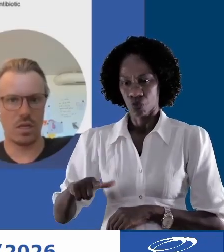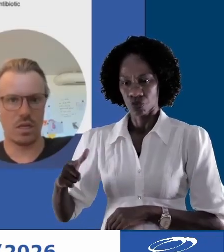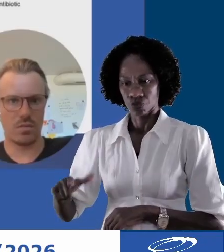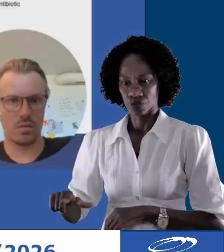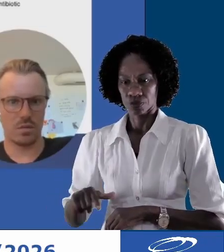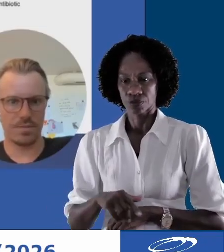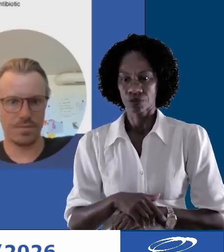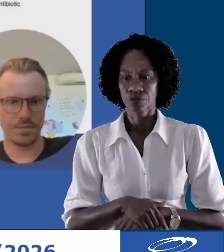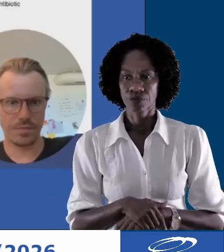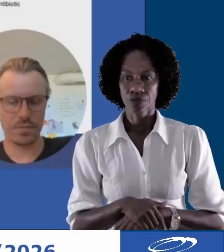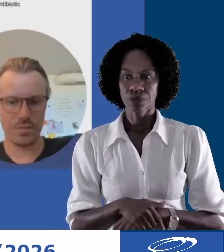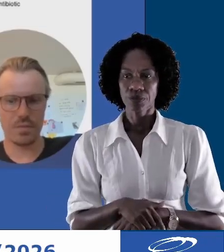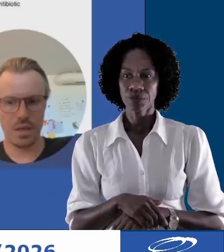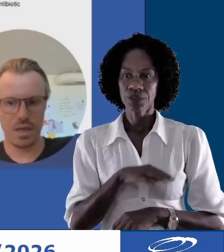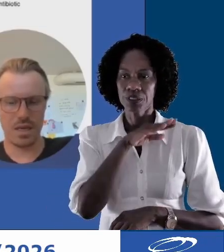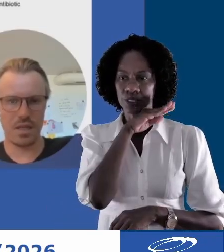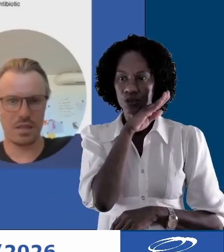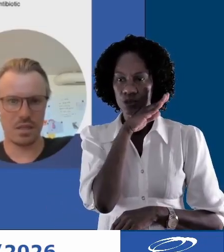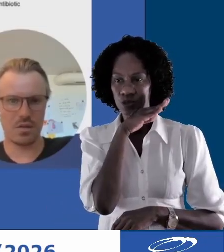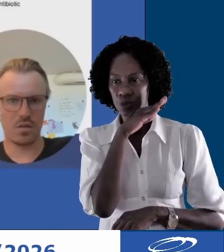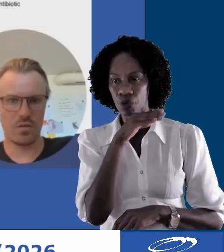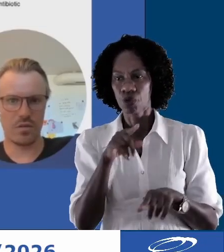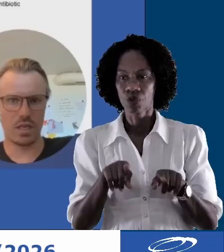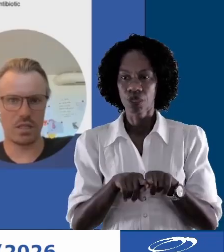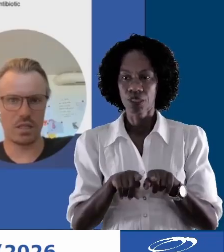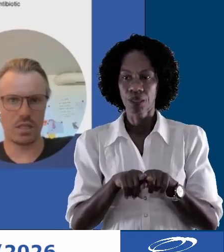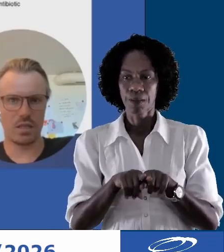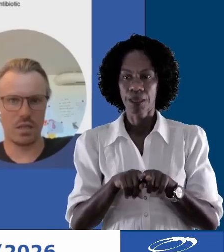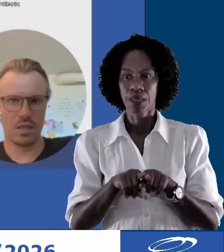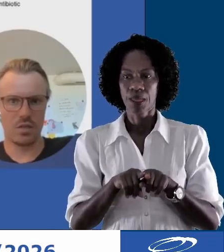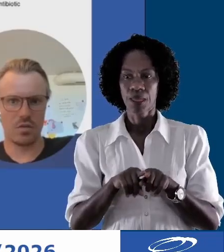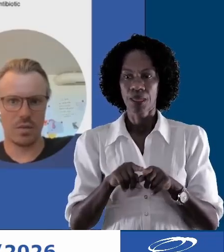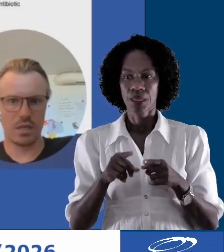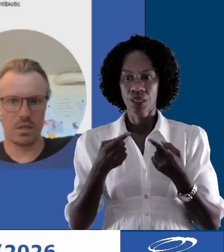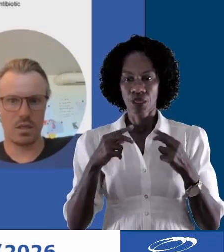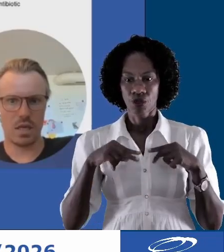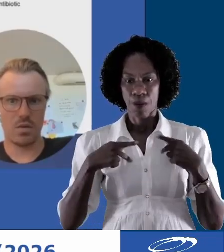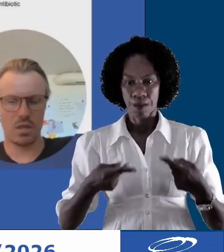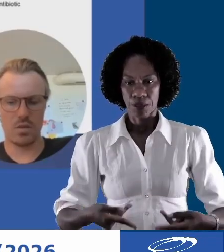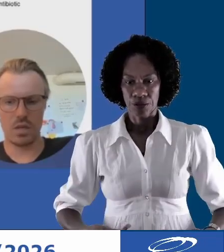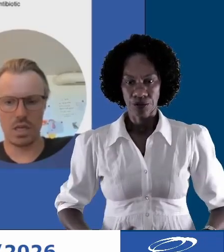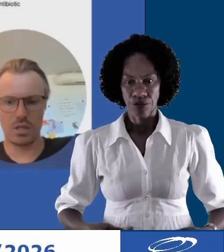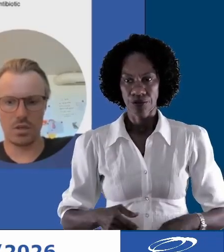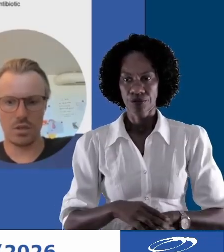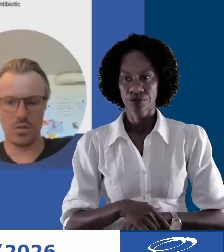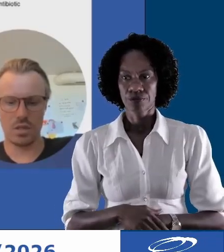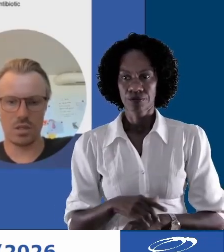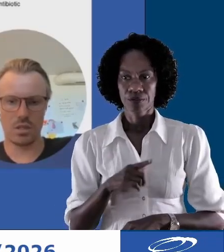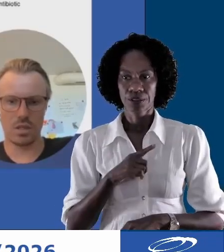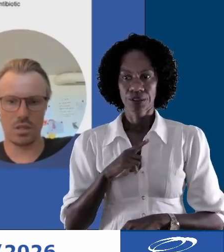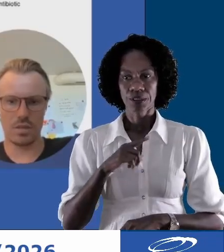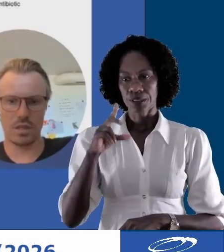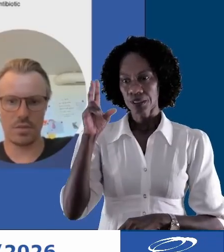and animals. And I think this called for Einstein to remind us how little we actually know on